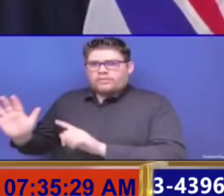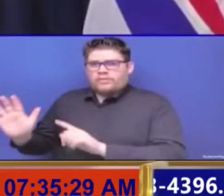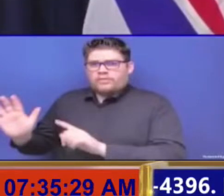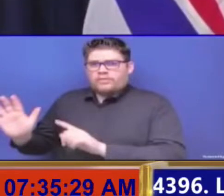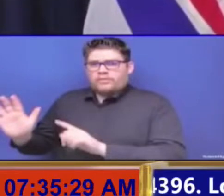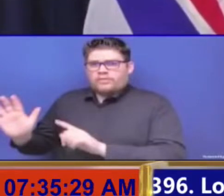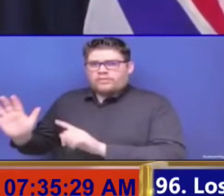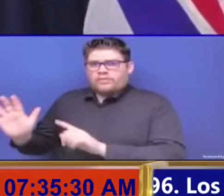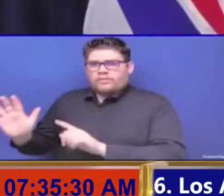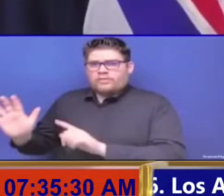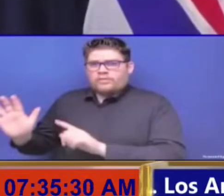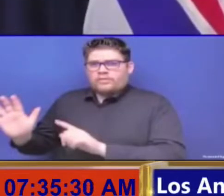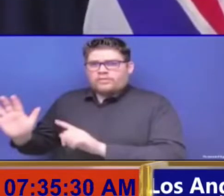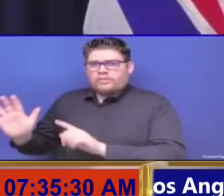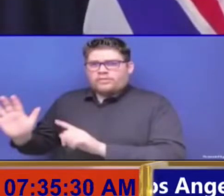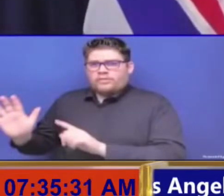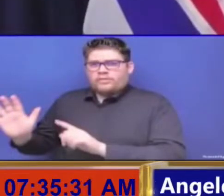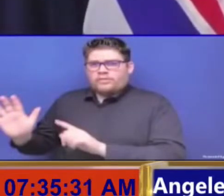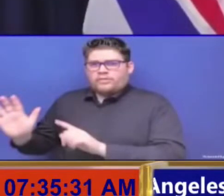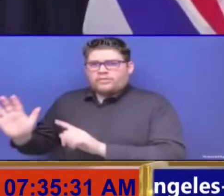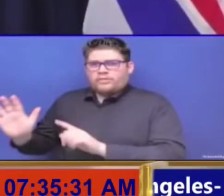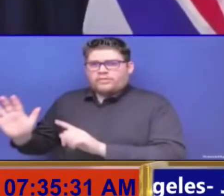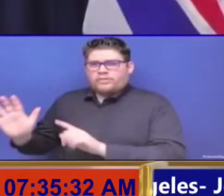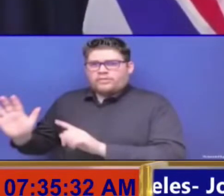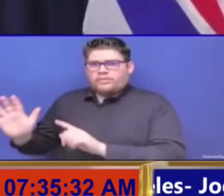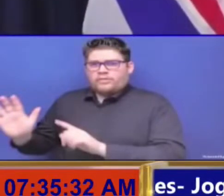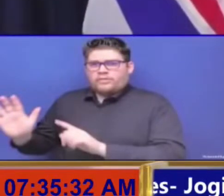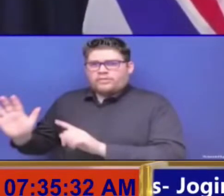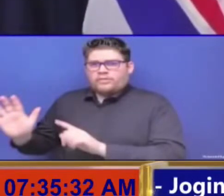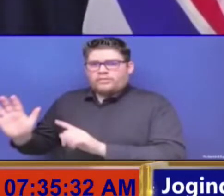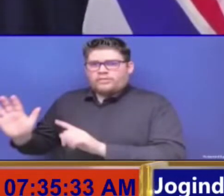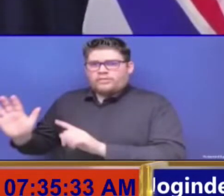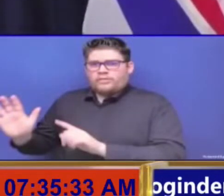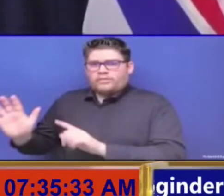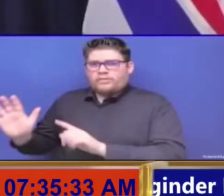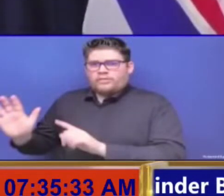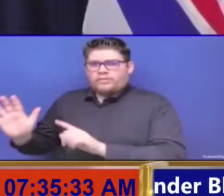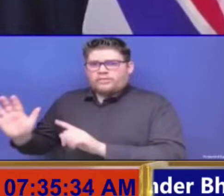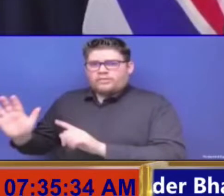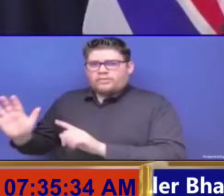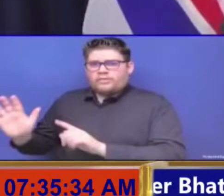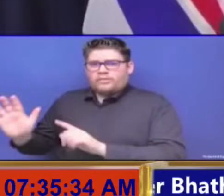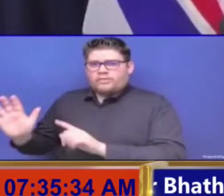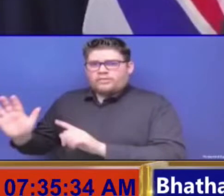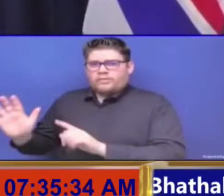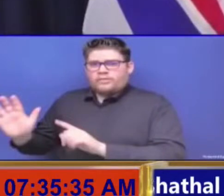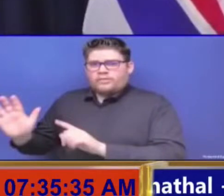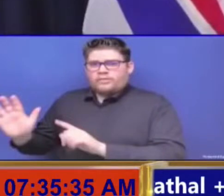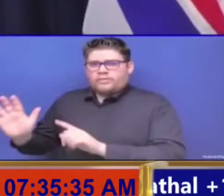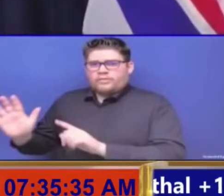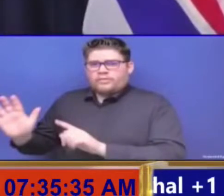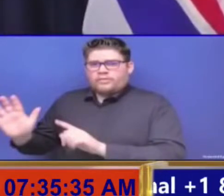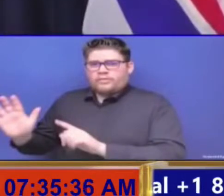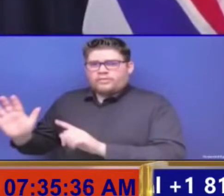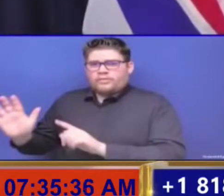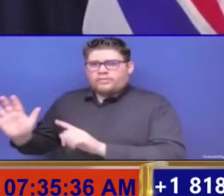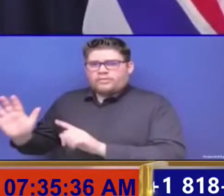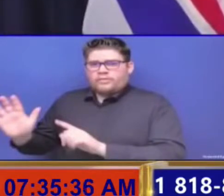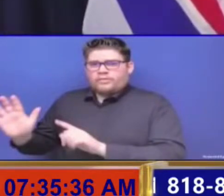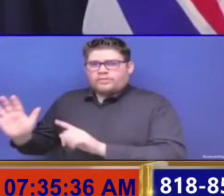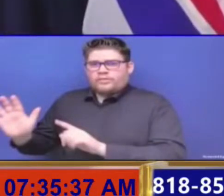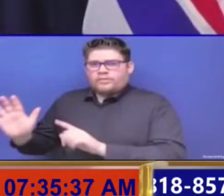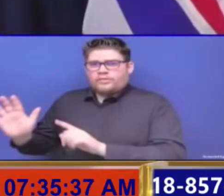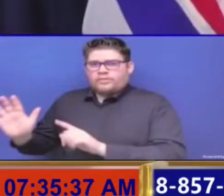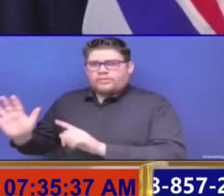online. We need to ensure our supply chains and emergency services have the fuel that they need to function.